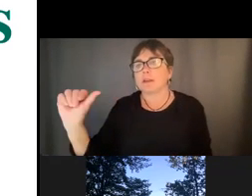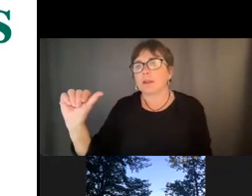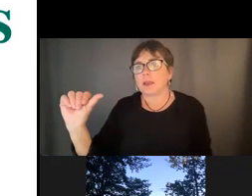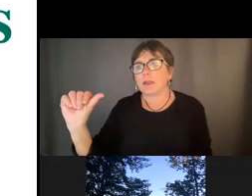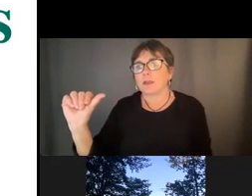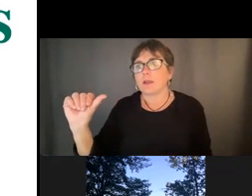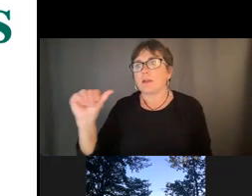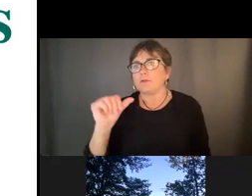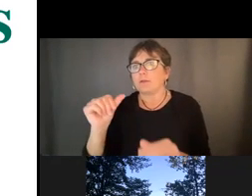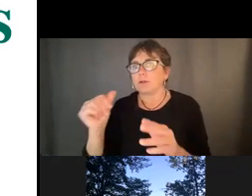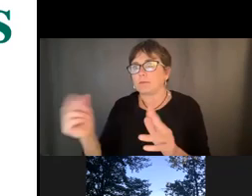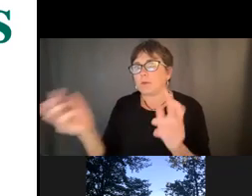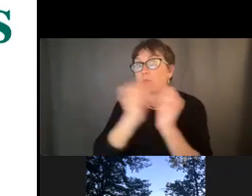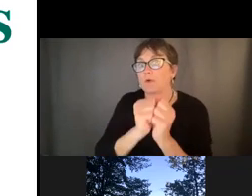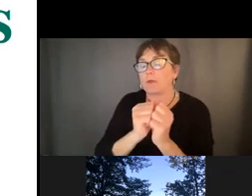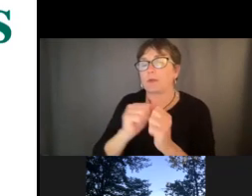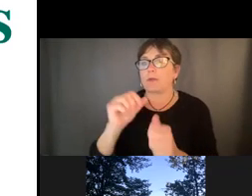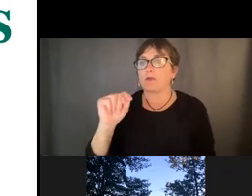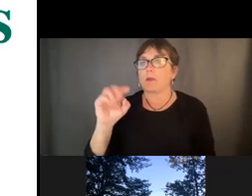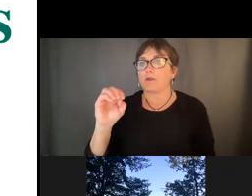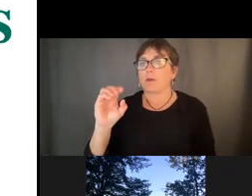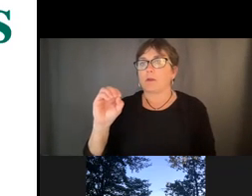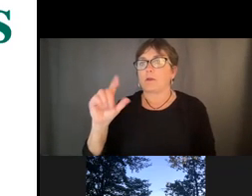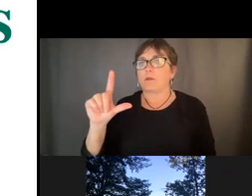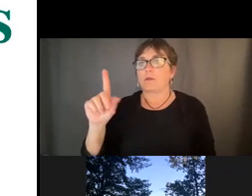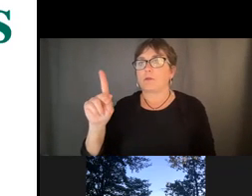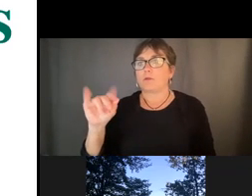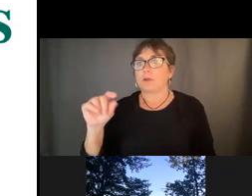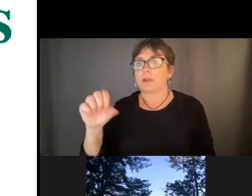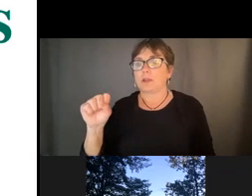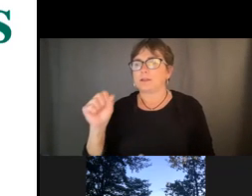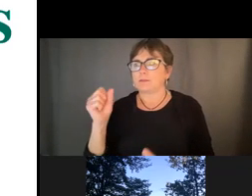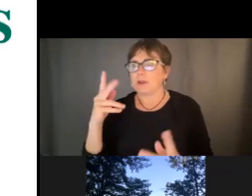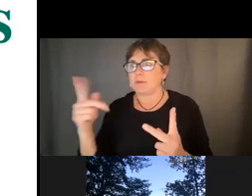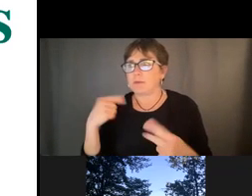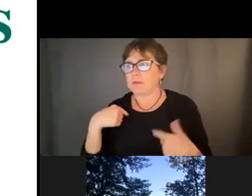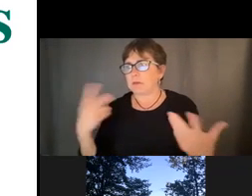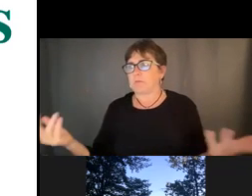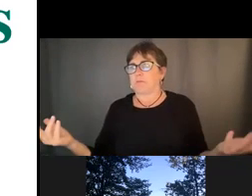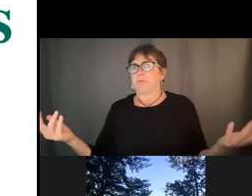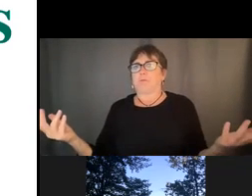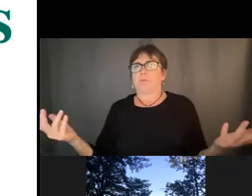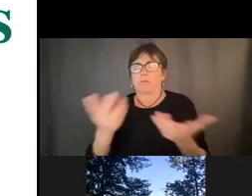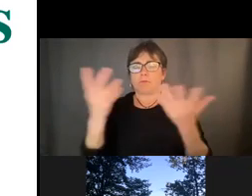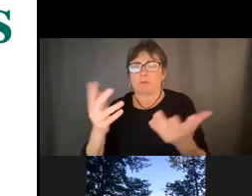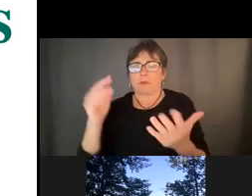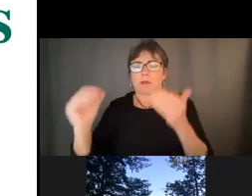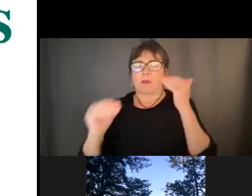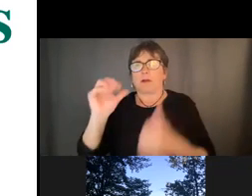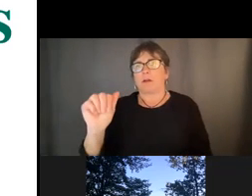toolkits that we've developed. And a lot of them said, I don't even know what the term adultism